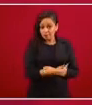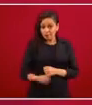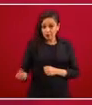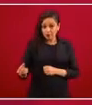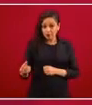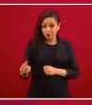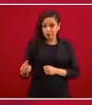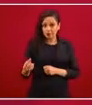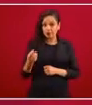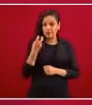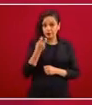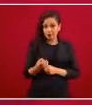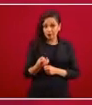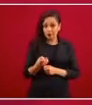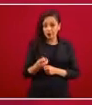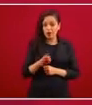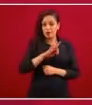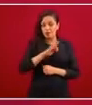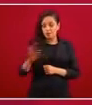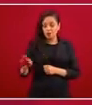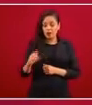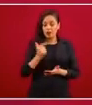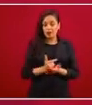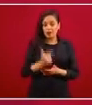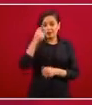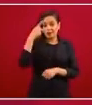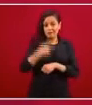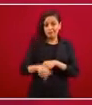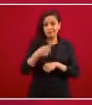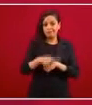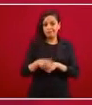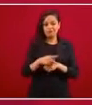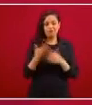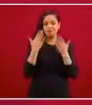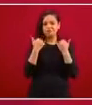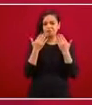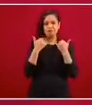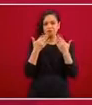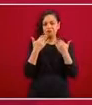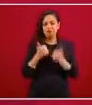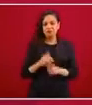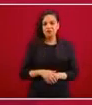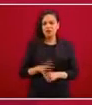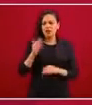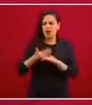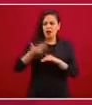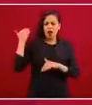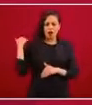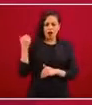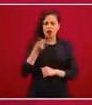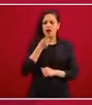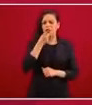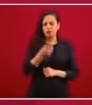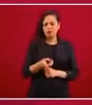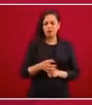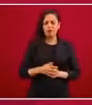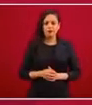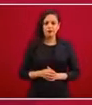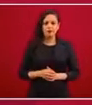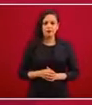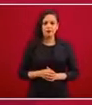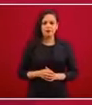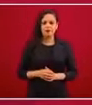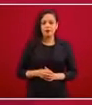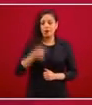that childhood is not a period of life that has that presents risks